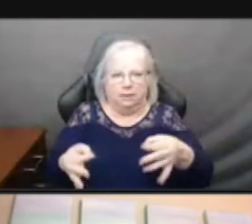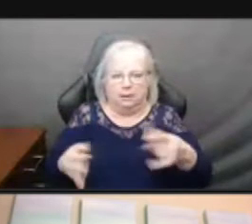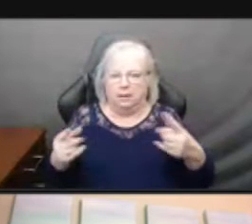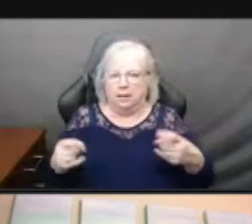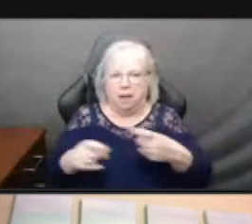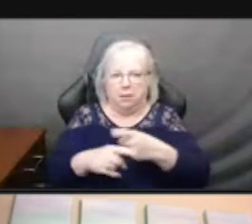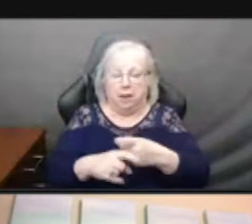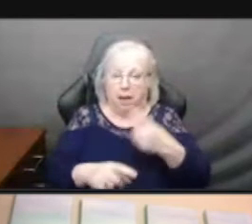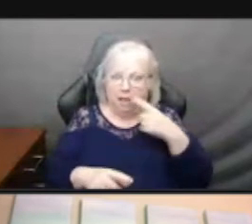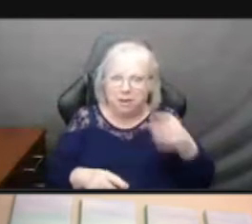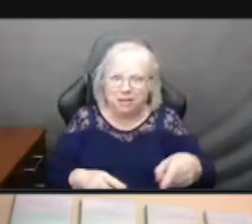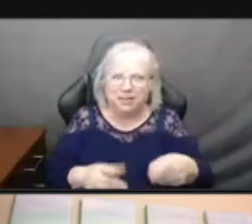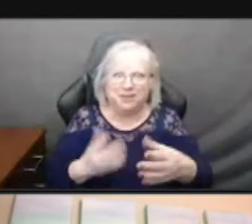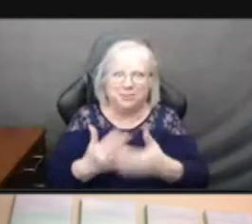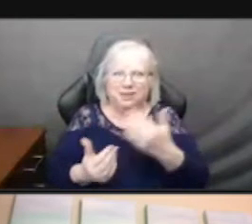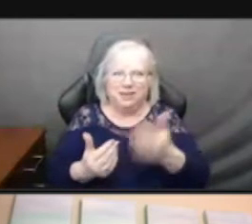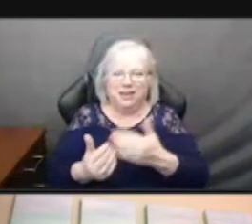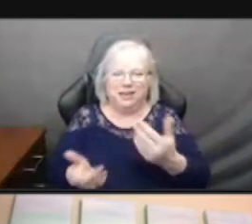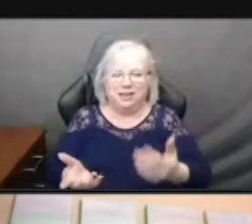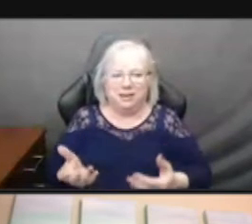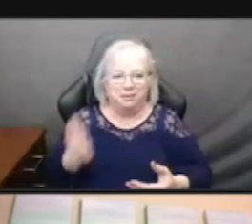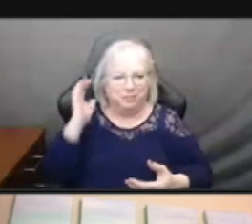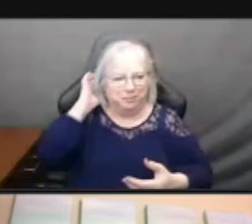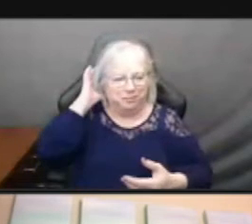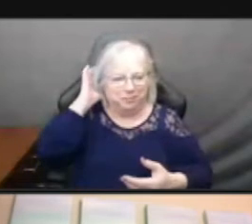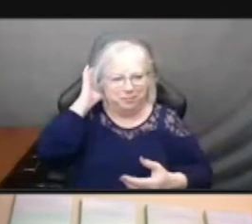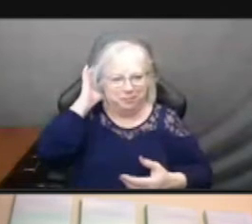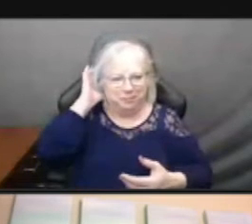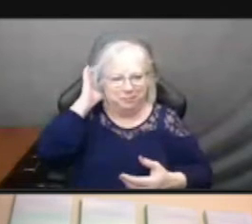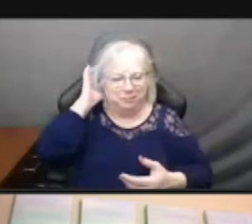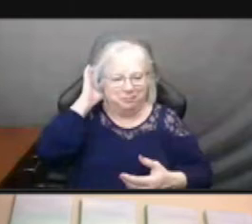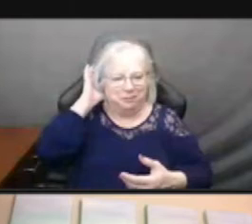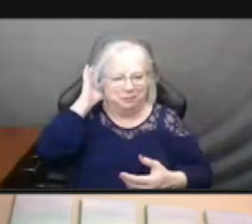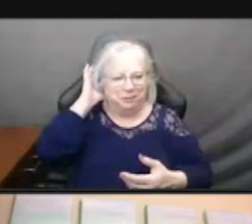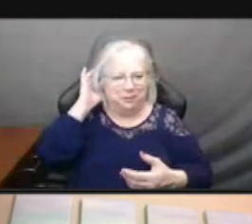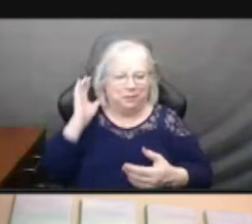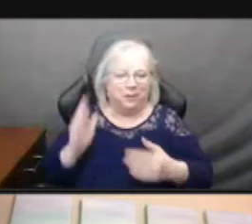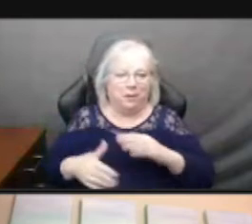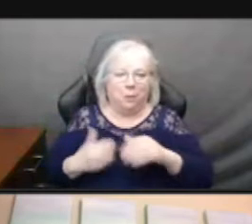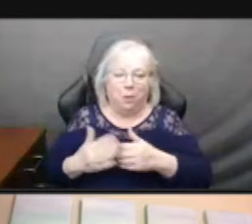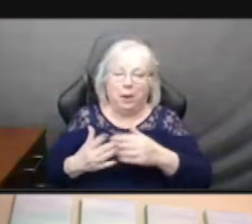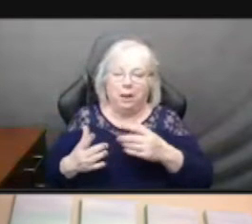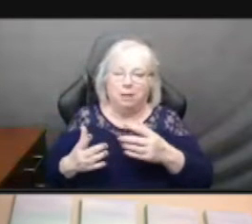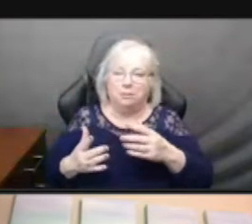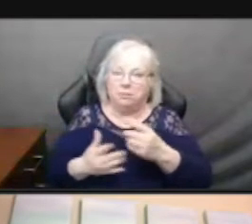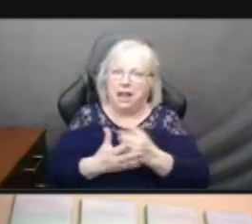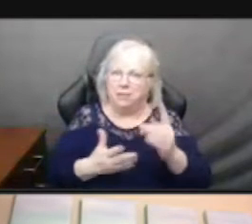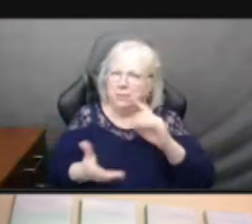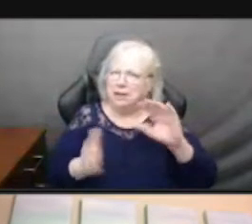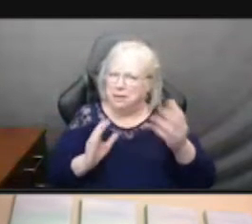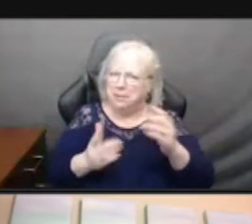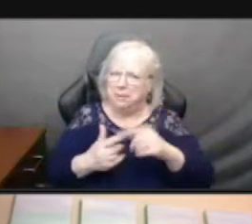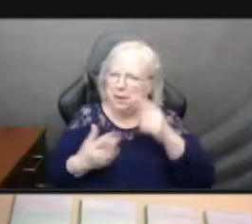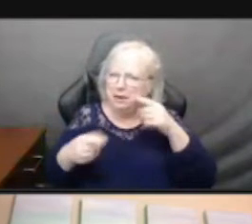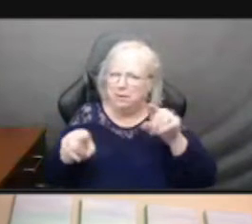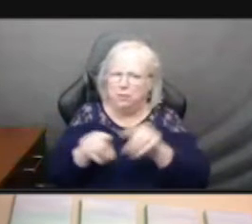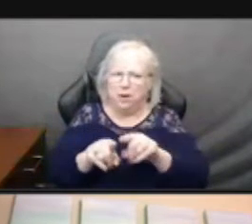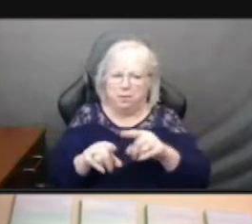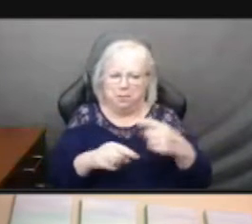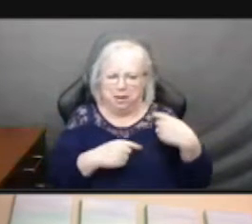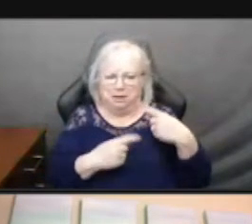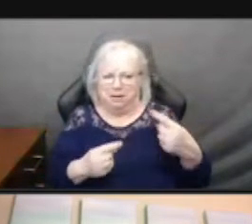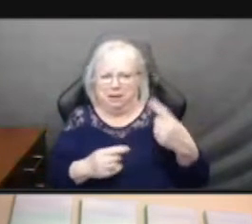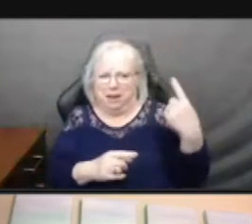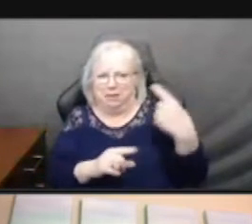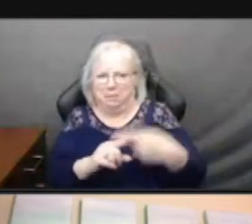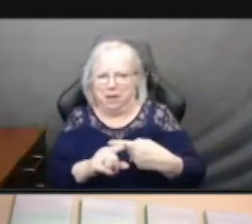I thought this was easy. Yes, last sir. week it was easy. We all seemed to be in agreement last week. I don't know what's happened since last